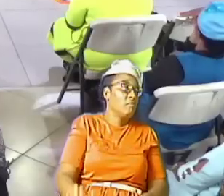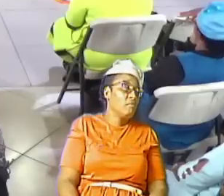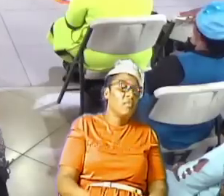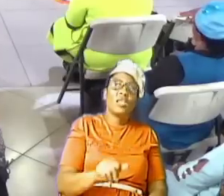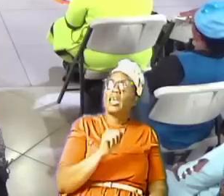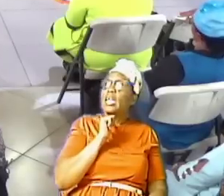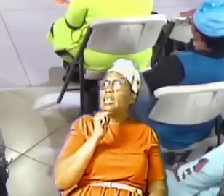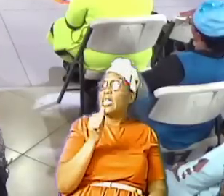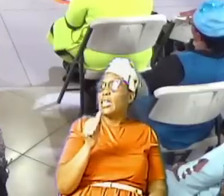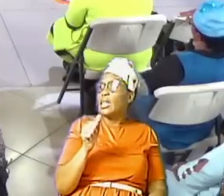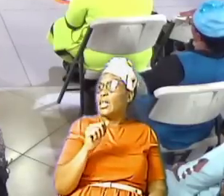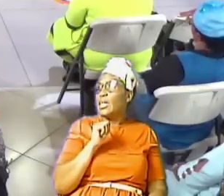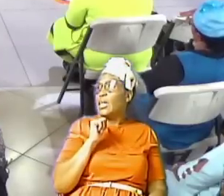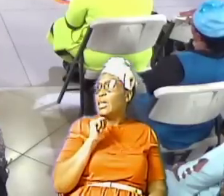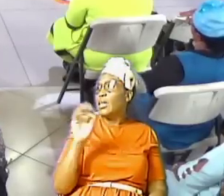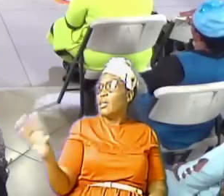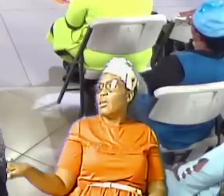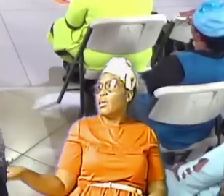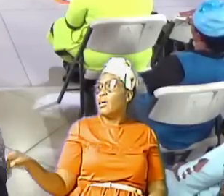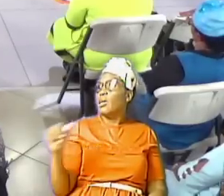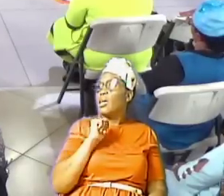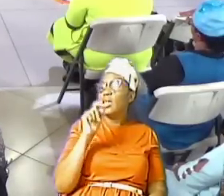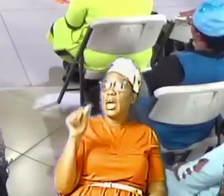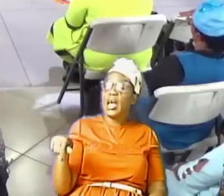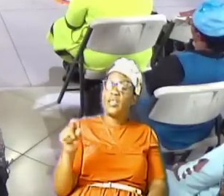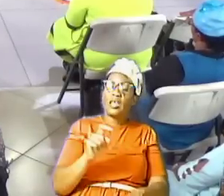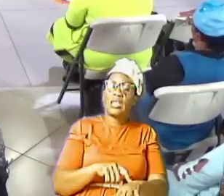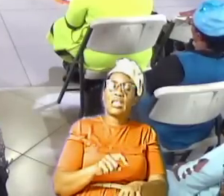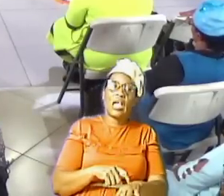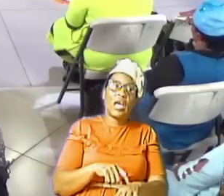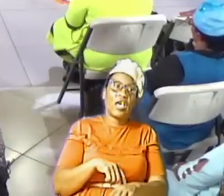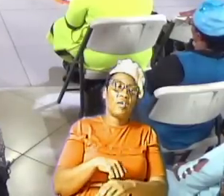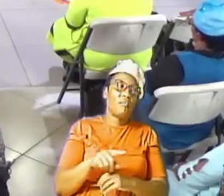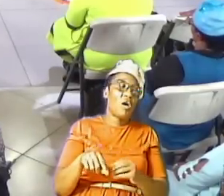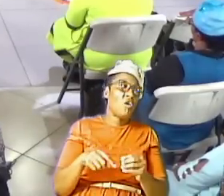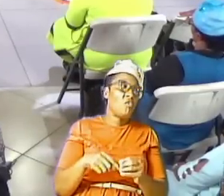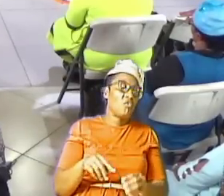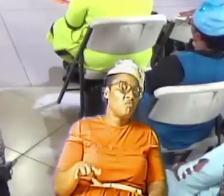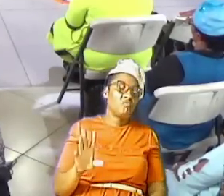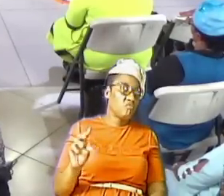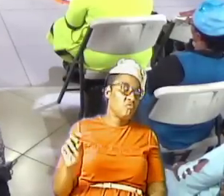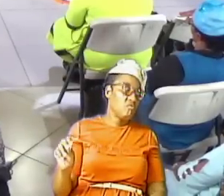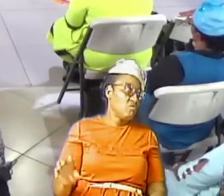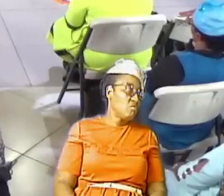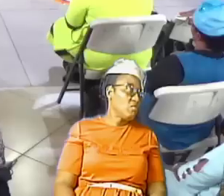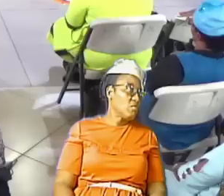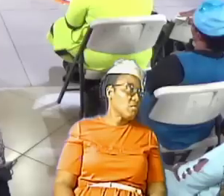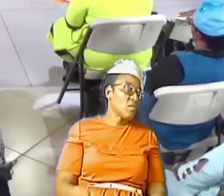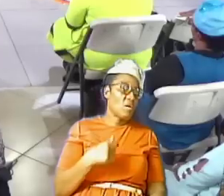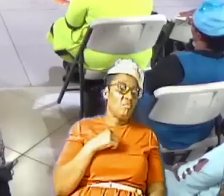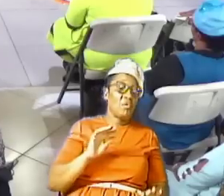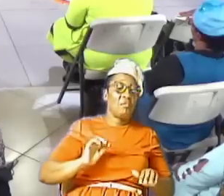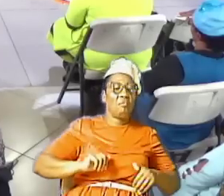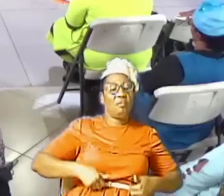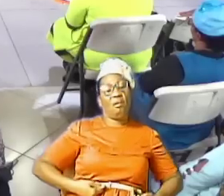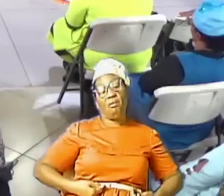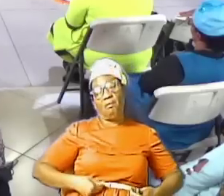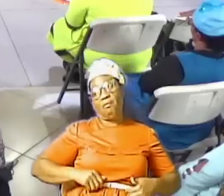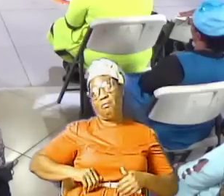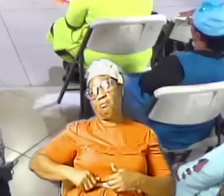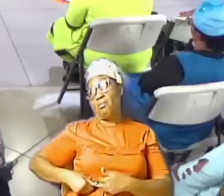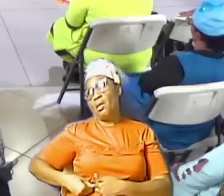as can support Sister Lawrence, we ask you to indicate to the church office. We just want to make sure that the bus